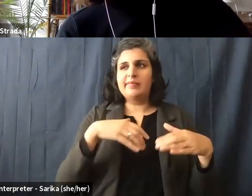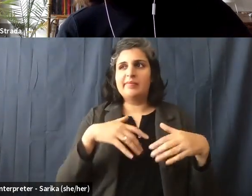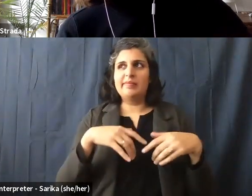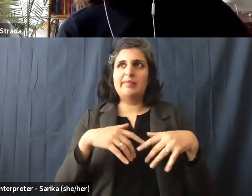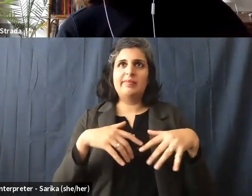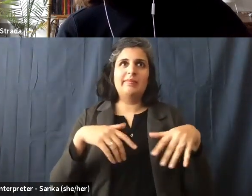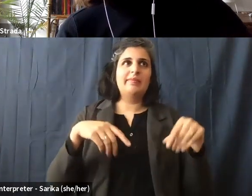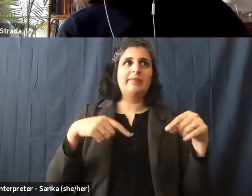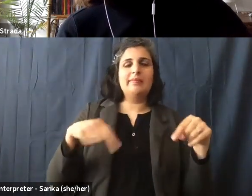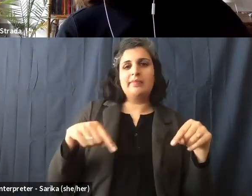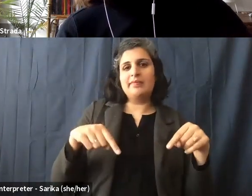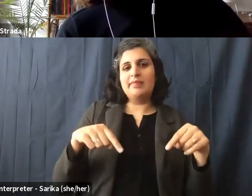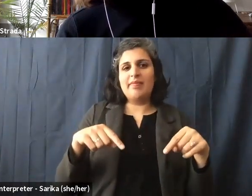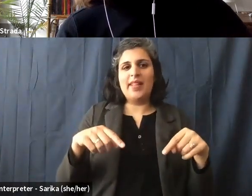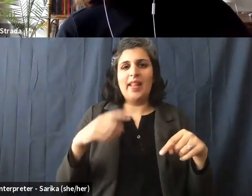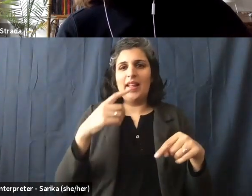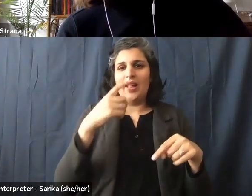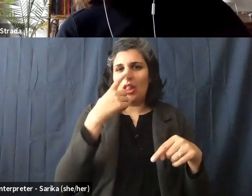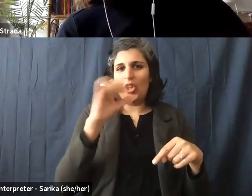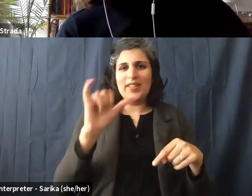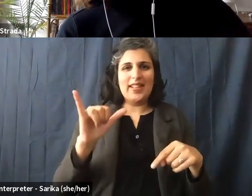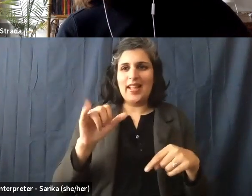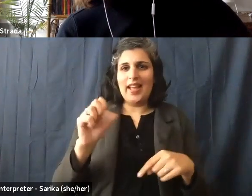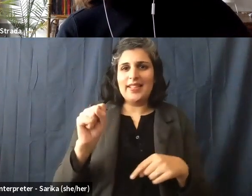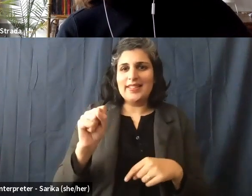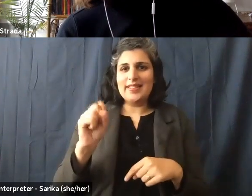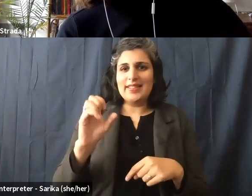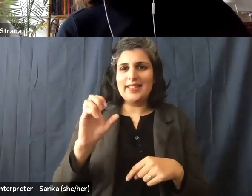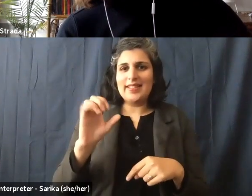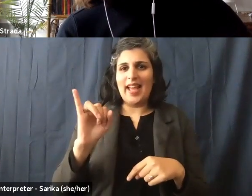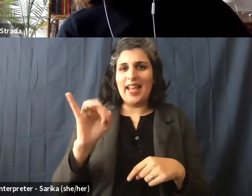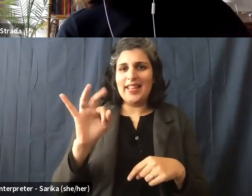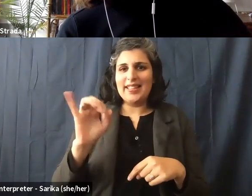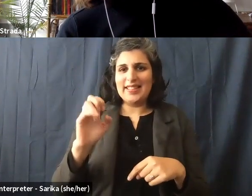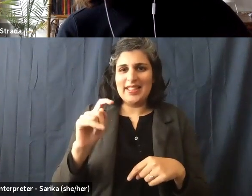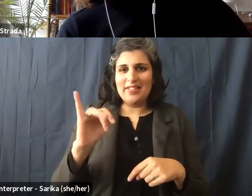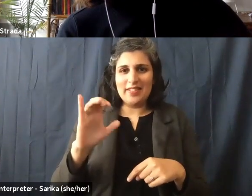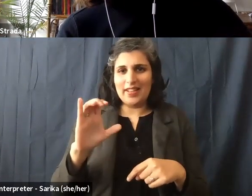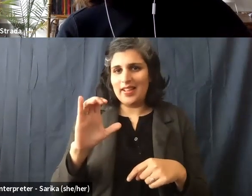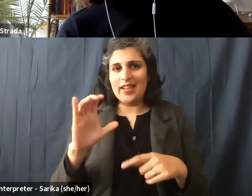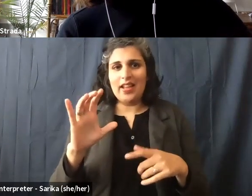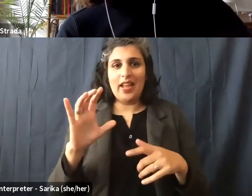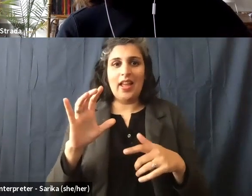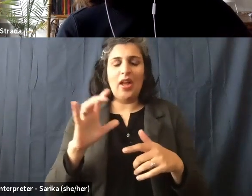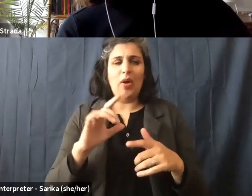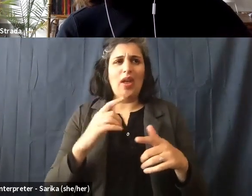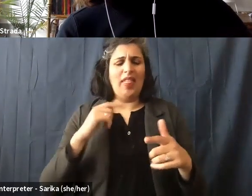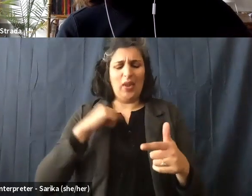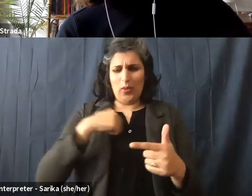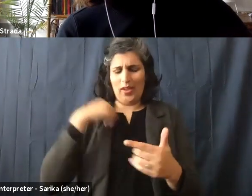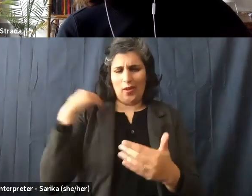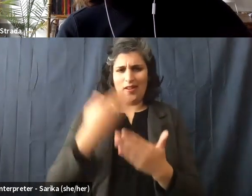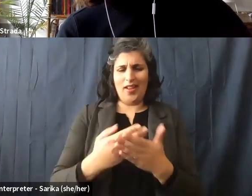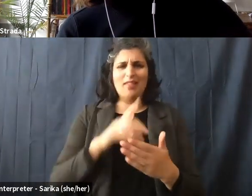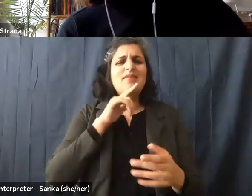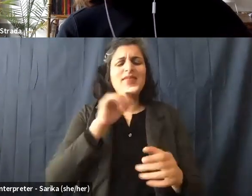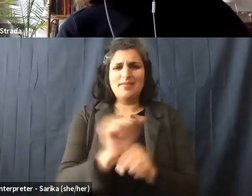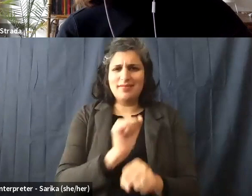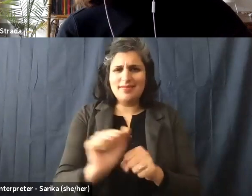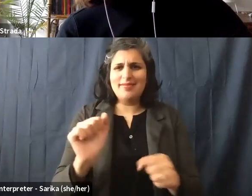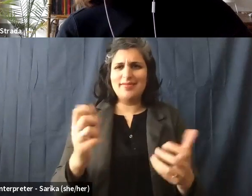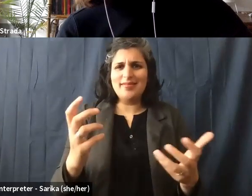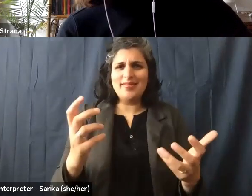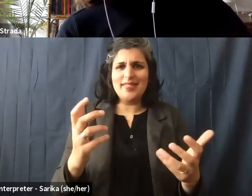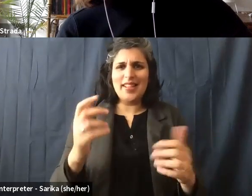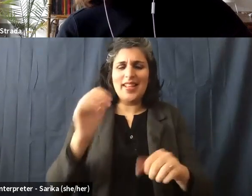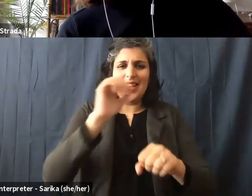-fi figures. And then we got there and it's a work site and people are actually working there and they're, you know, doing a lot of manual labor,